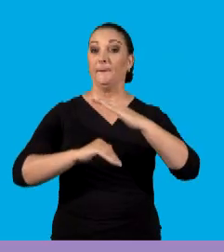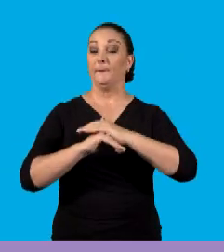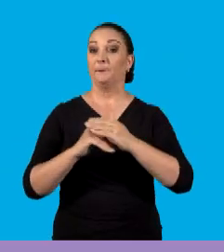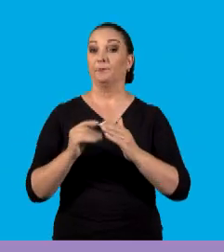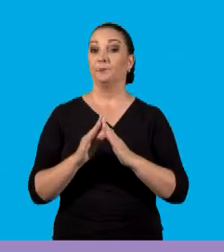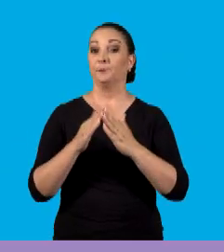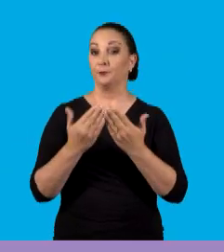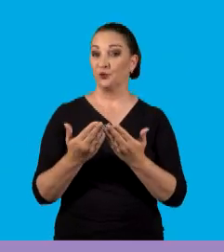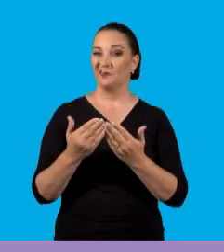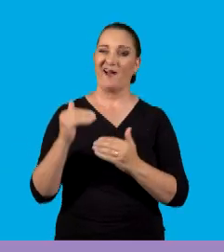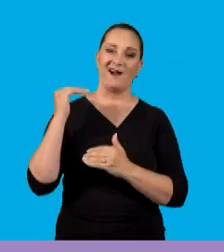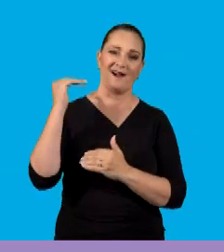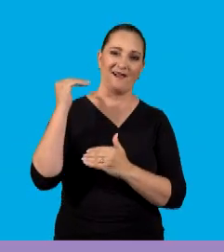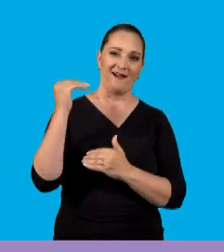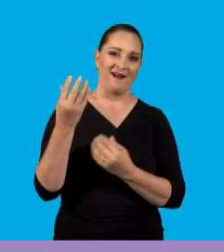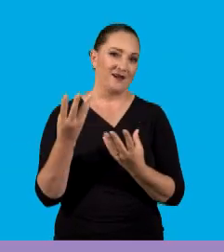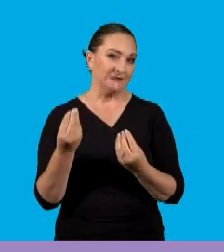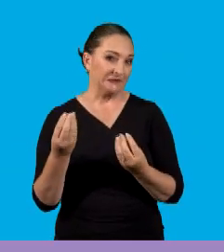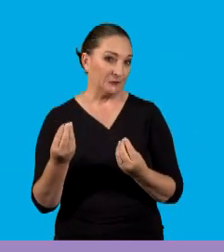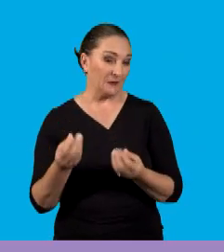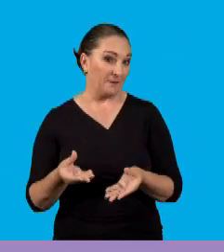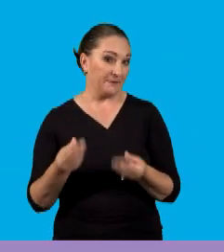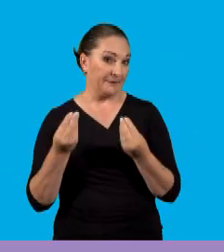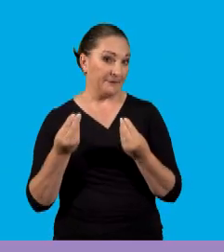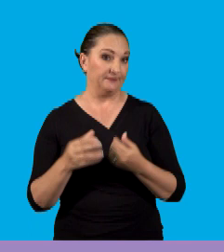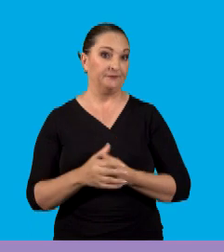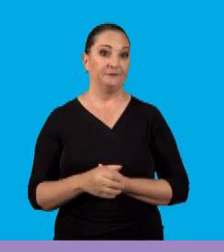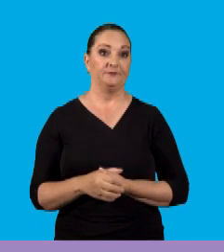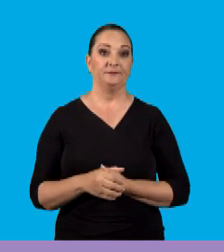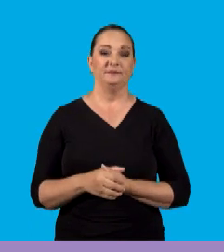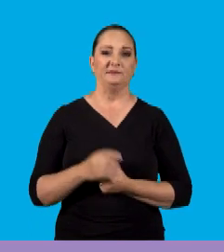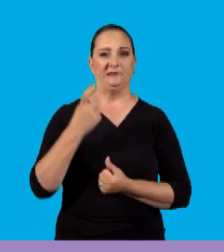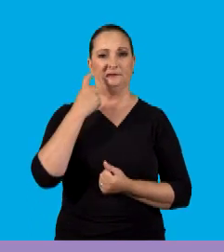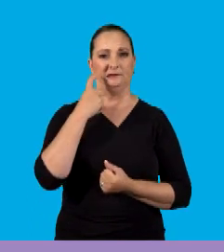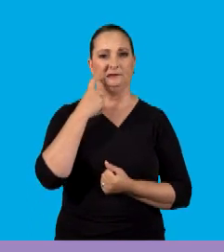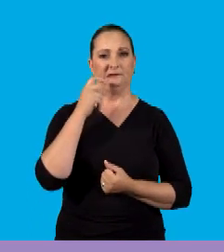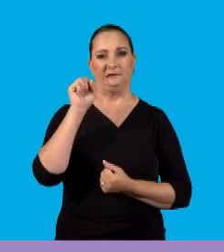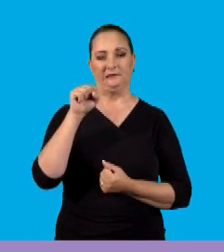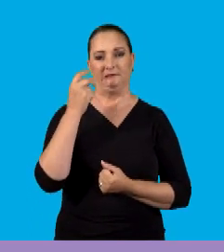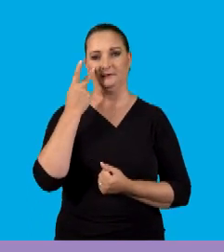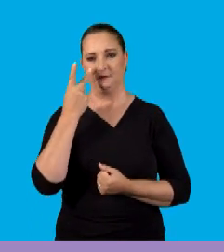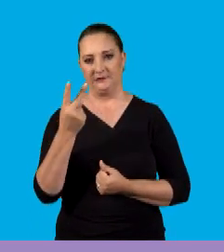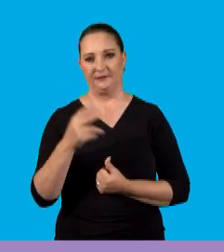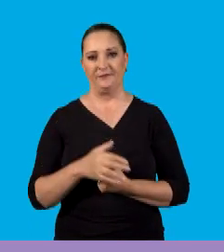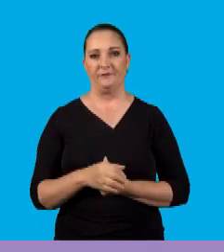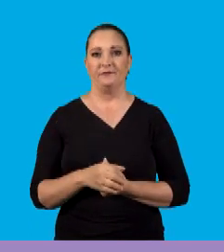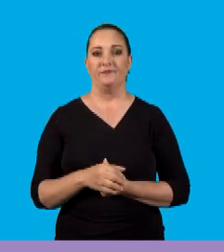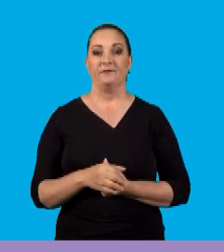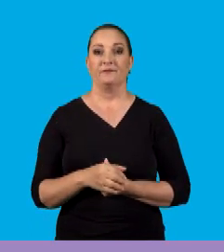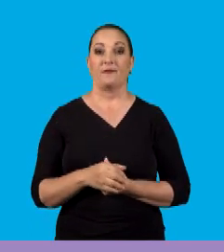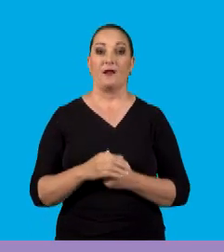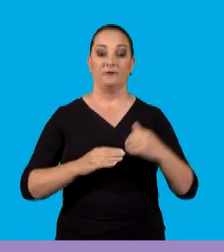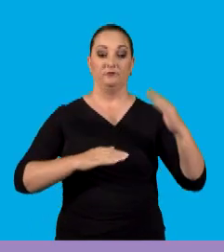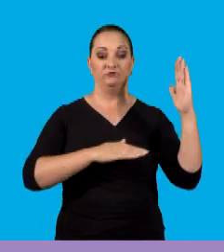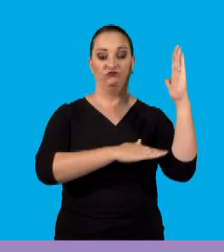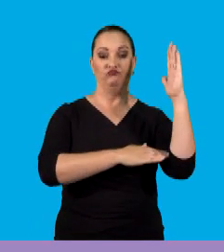of textbooks or the highest number of textbooks? Of course, that is easy to locate there. We can see that the highest